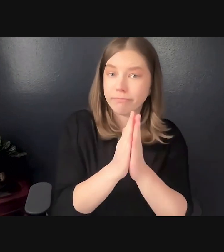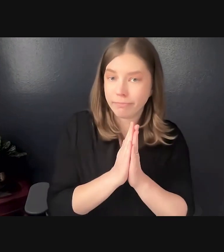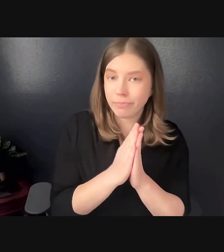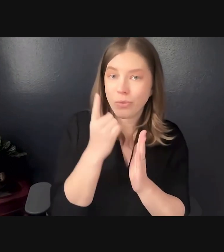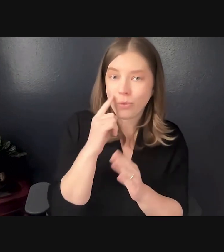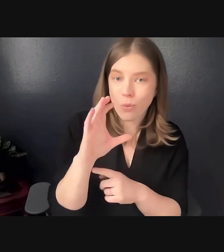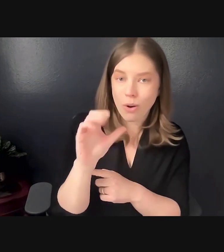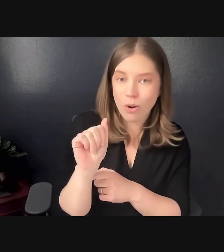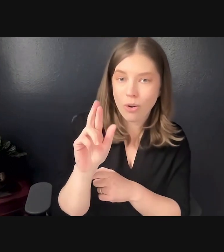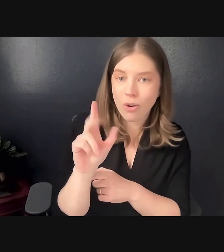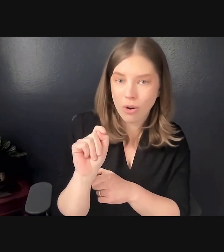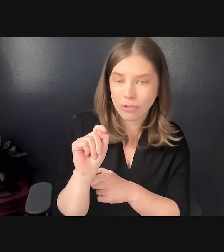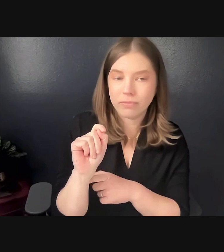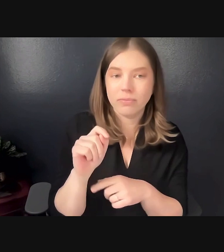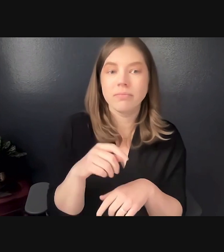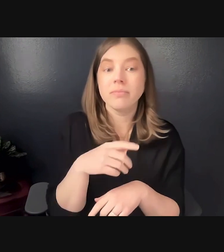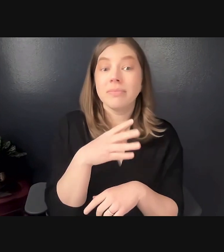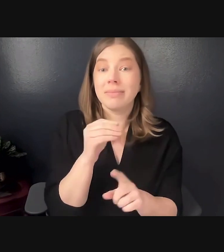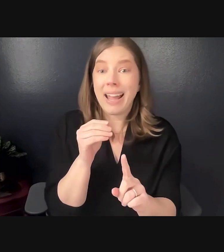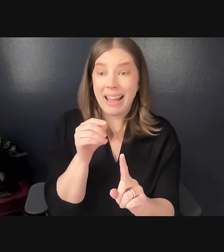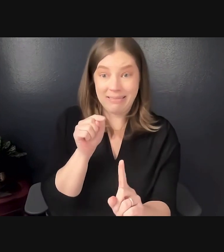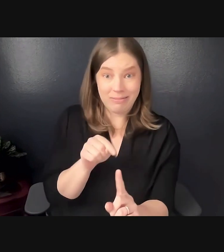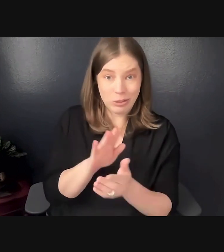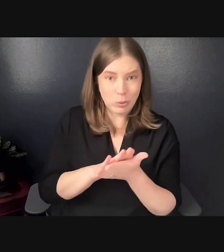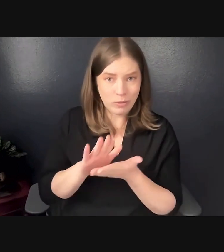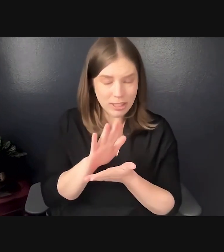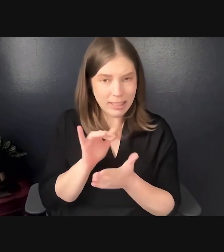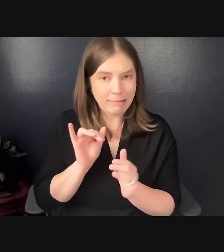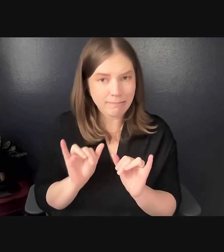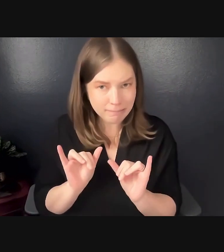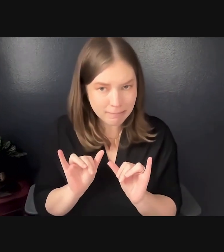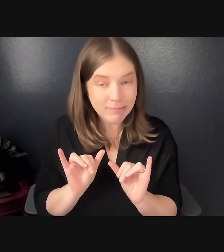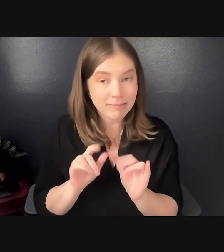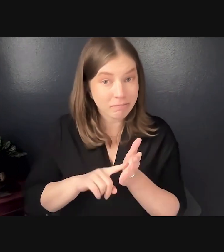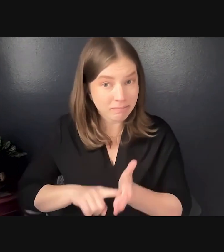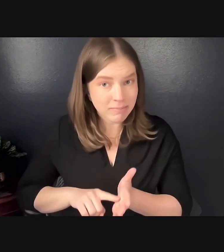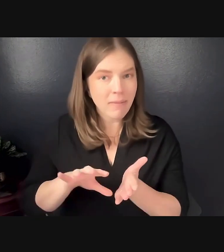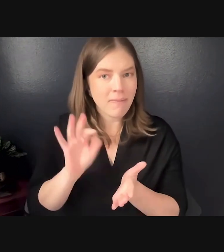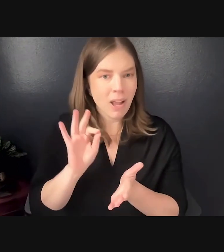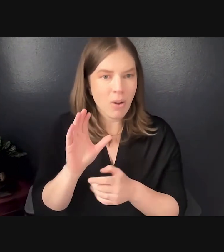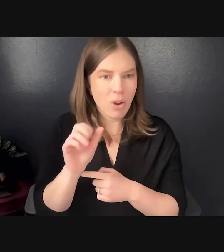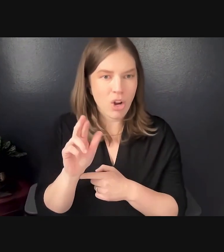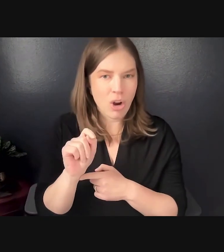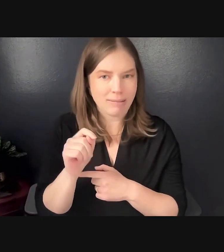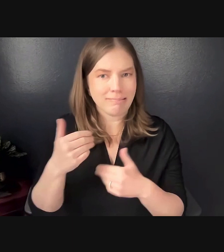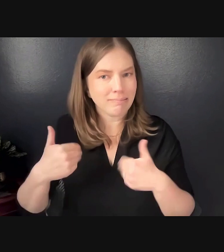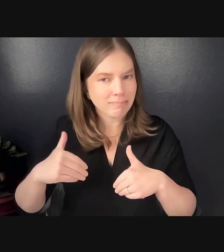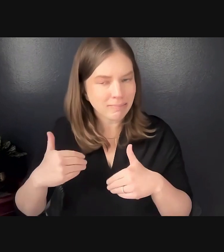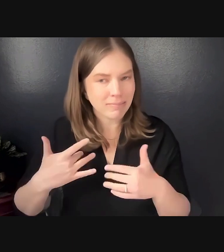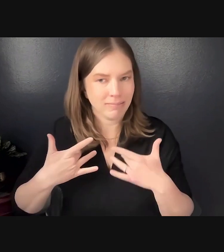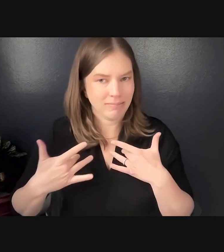whenever a service provider in an office at a college or university has a student that requests CART.